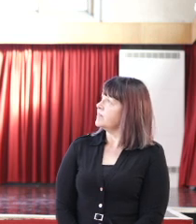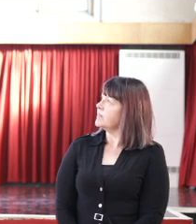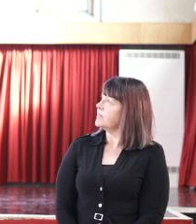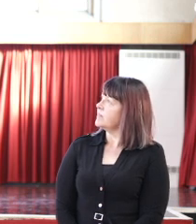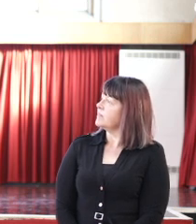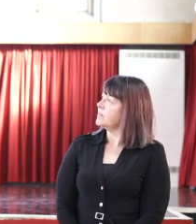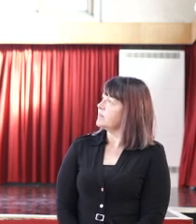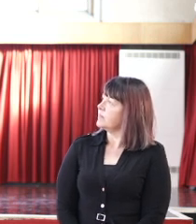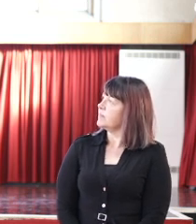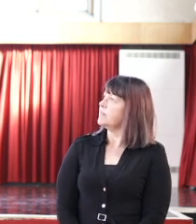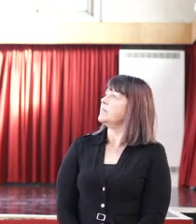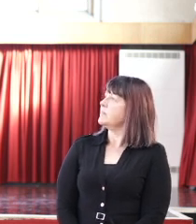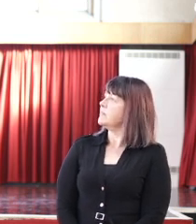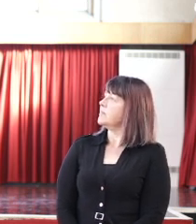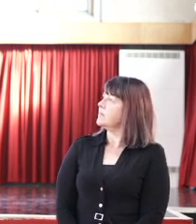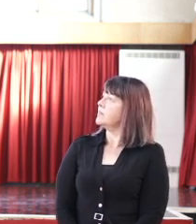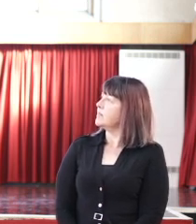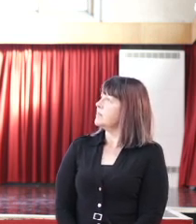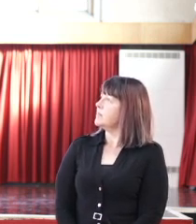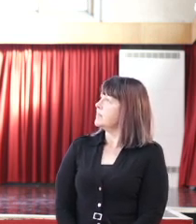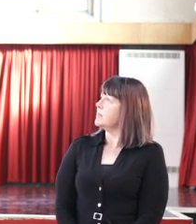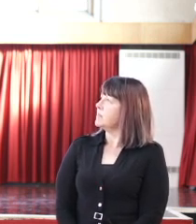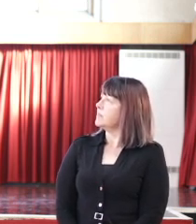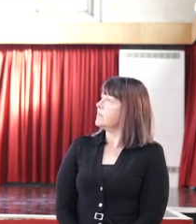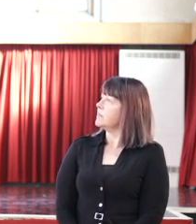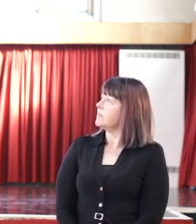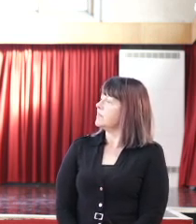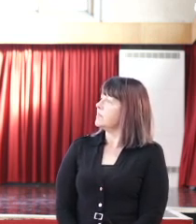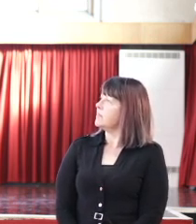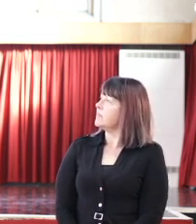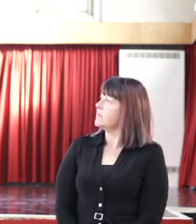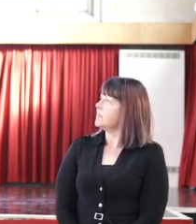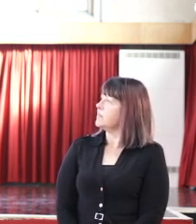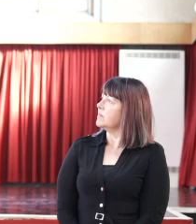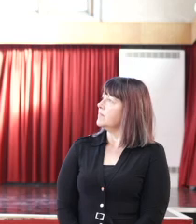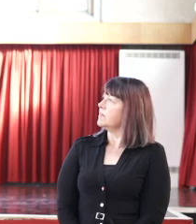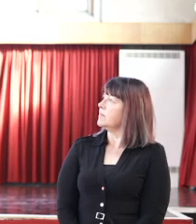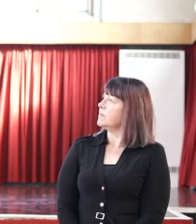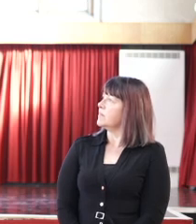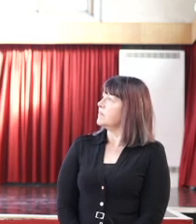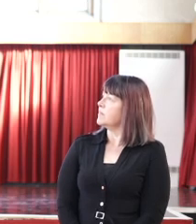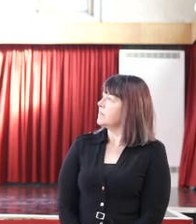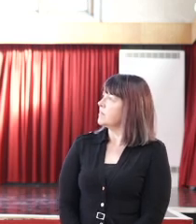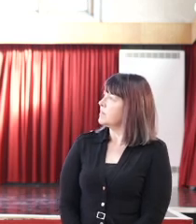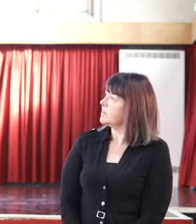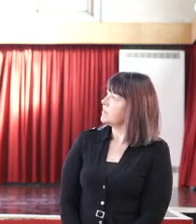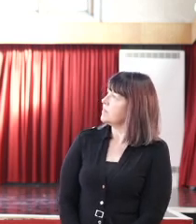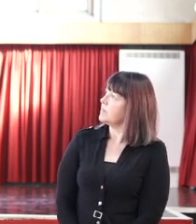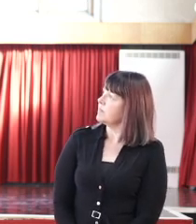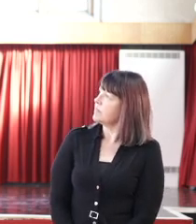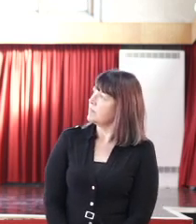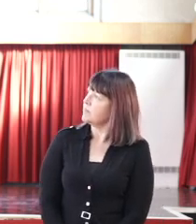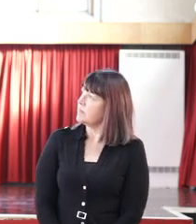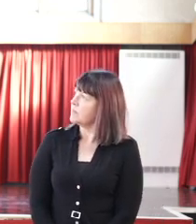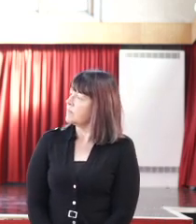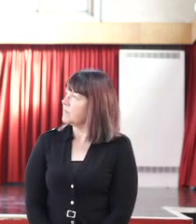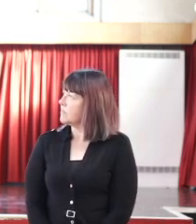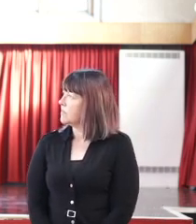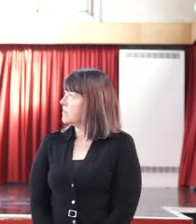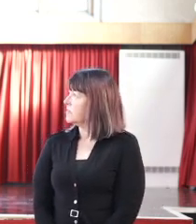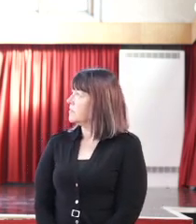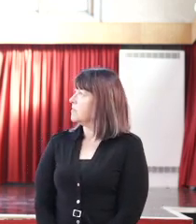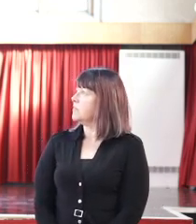So it's important for us to explain a little bit about why we chose this as our phrase and why we chose those particular signs. So they're